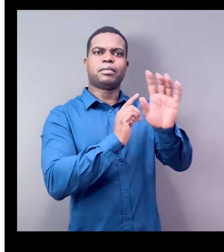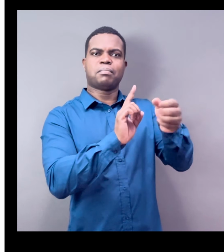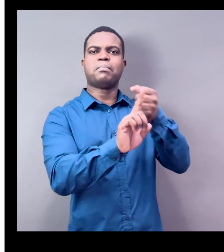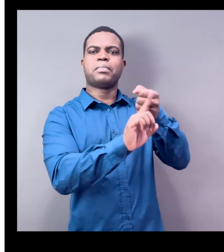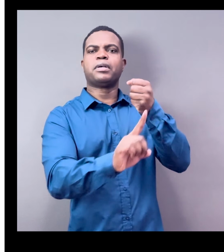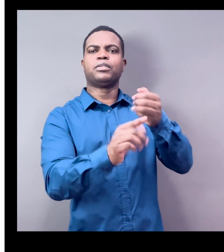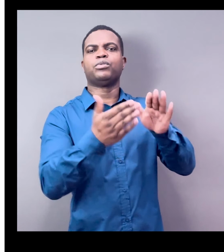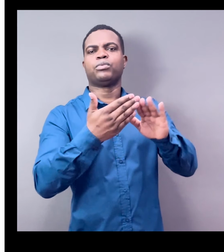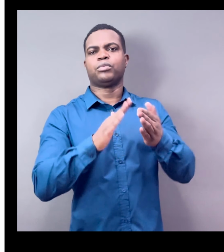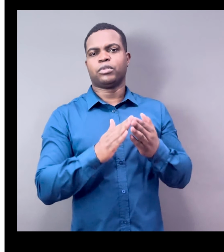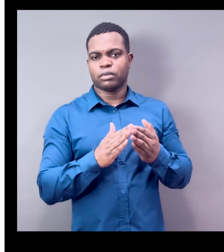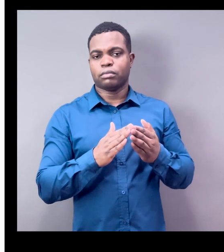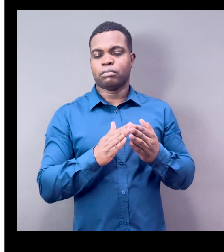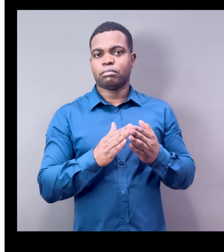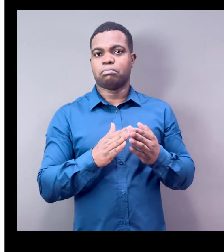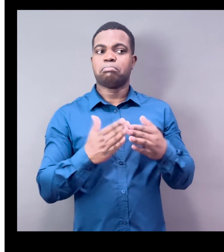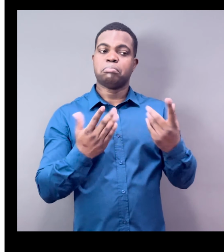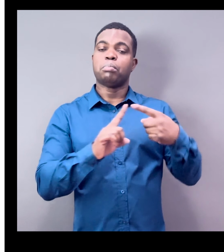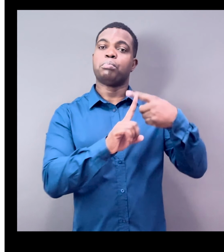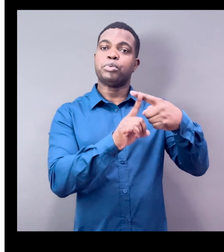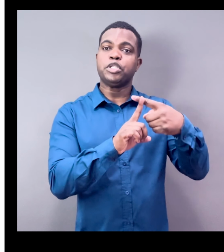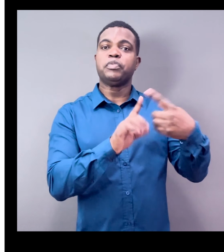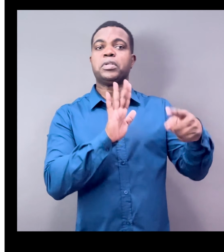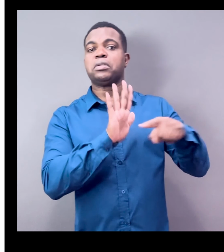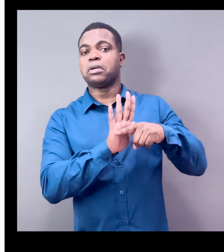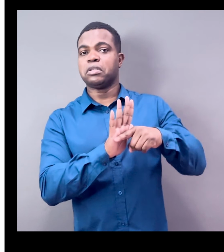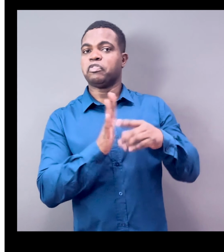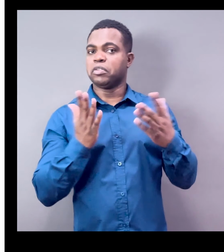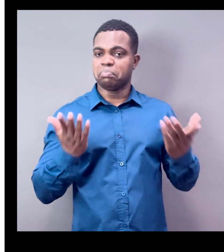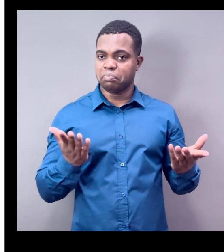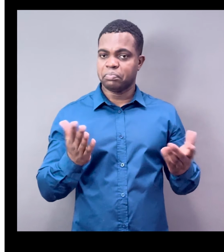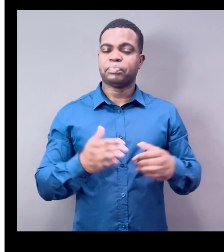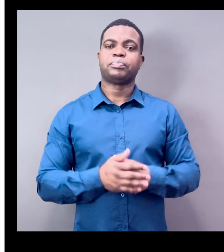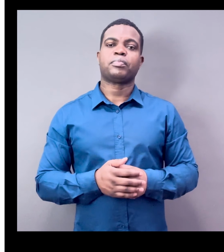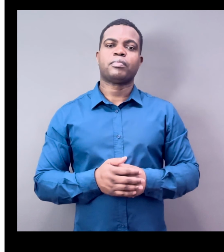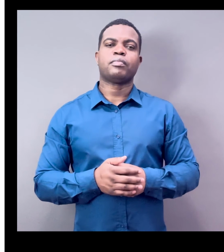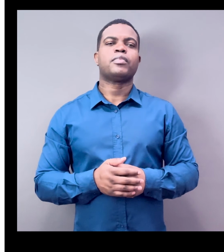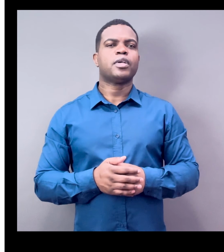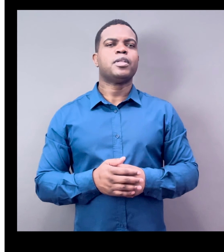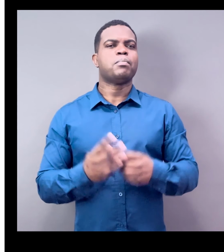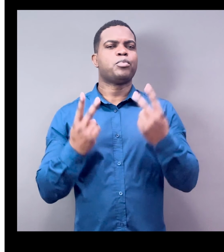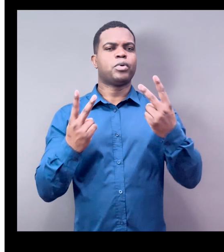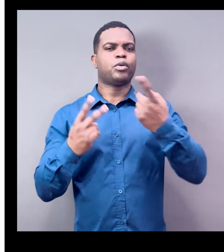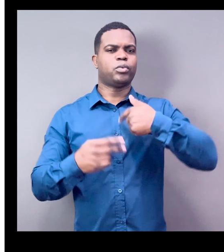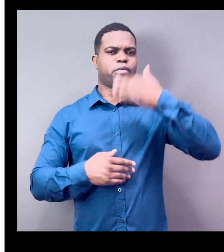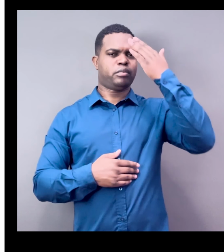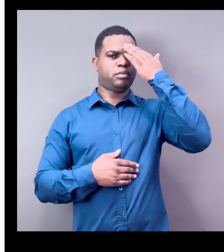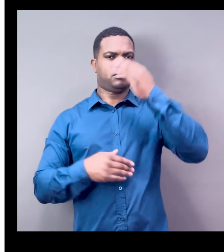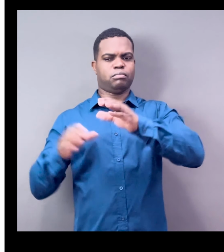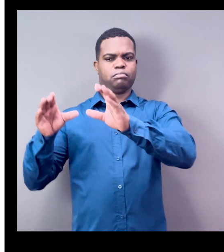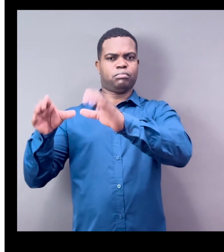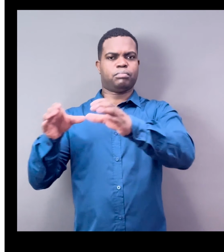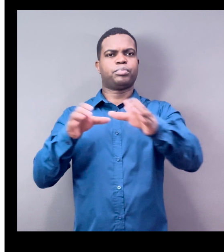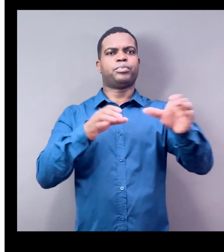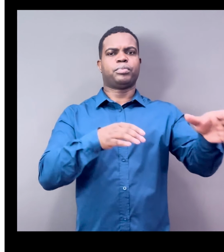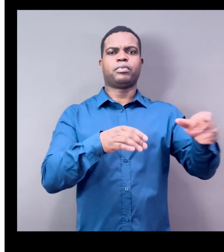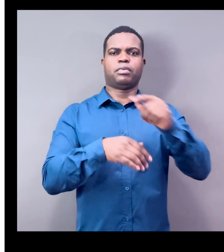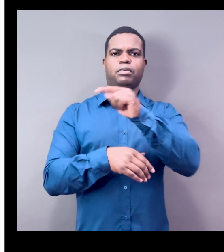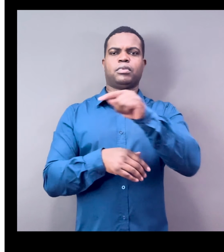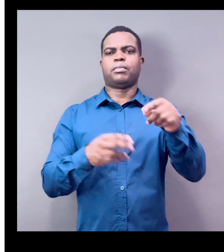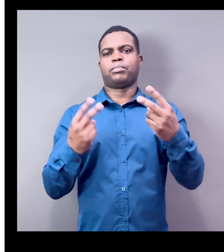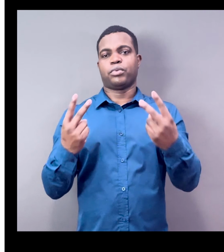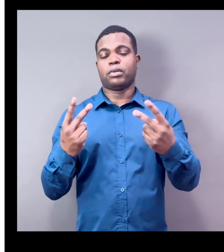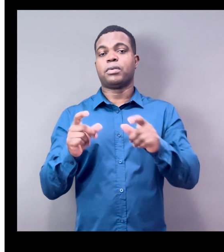your community engagement efforts, either positively or negatively. So it is important to identify this group of